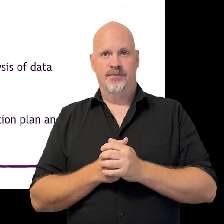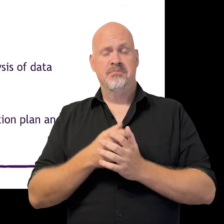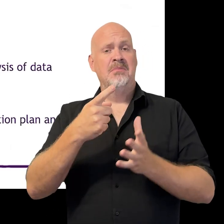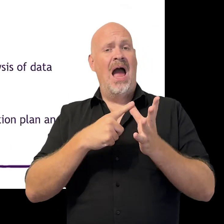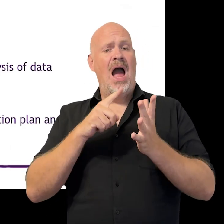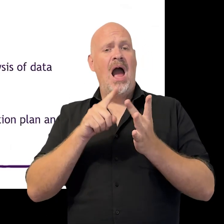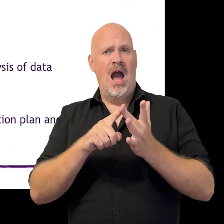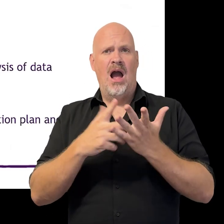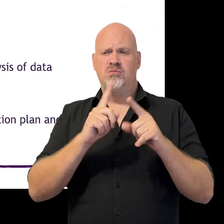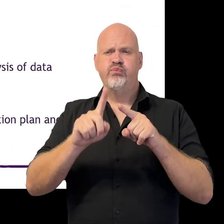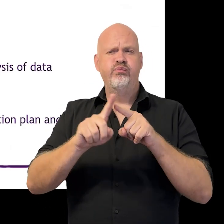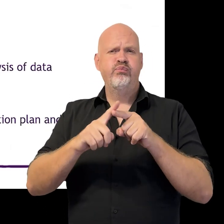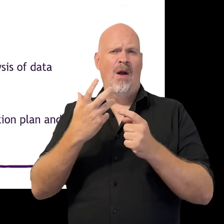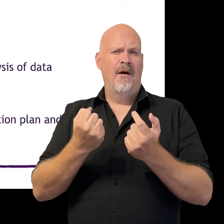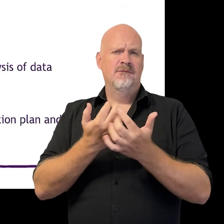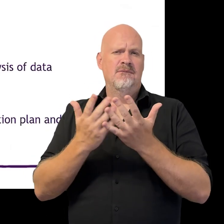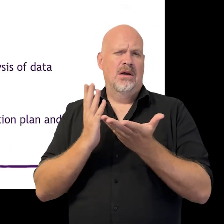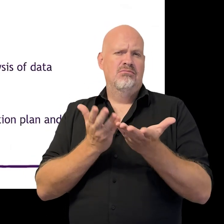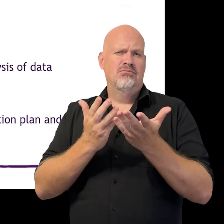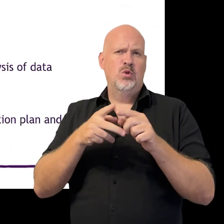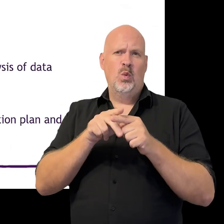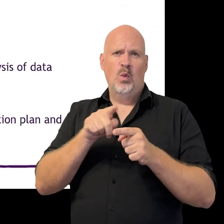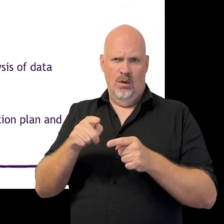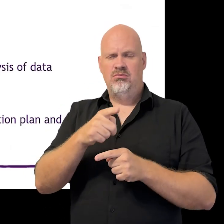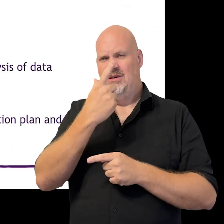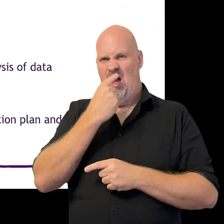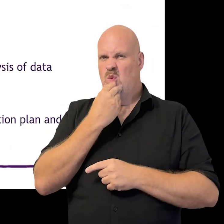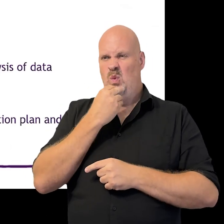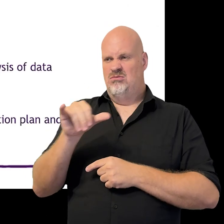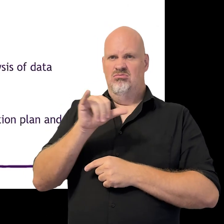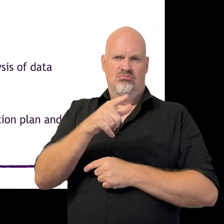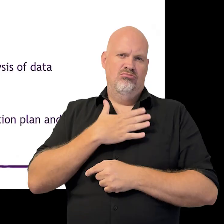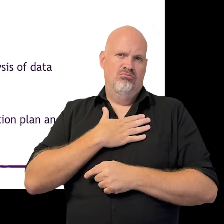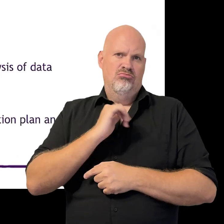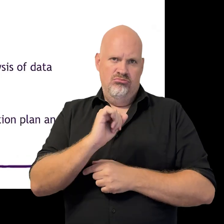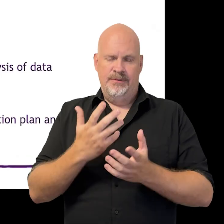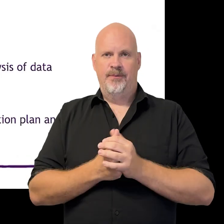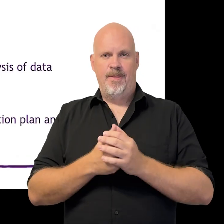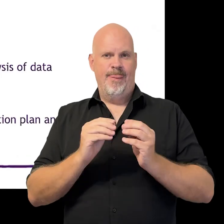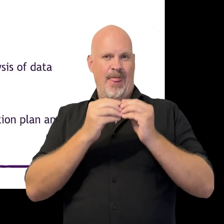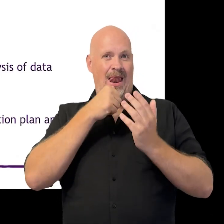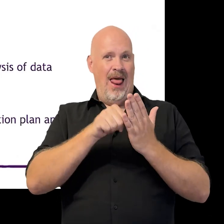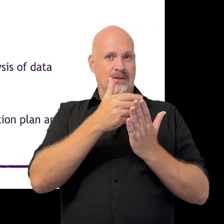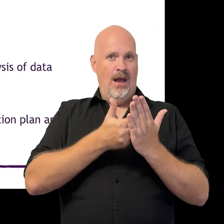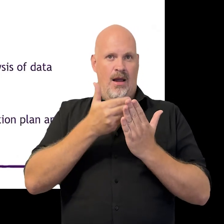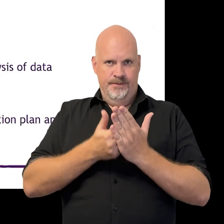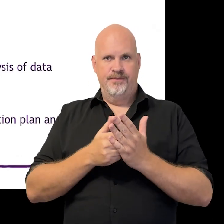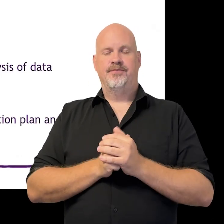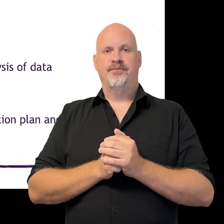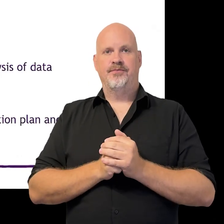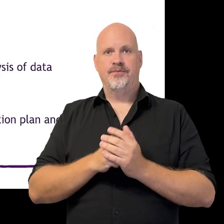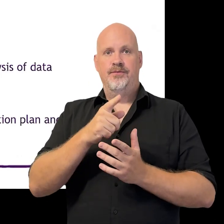So as I said, what I'm going to be doing to give you a little bit more guidance is we look at each section in